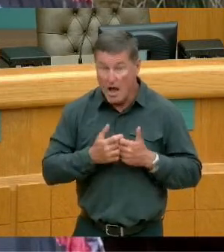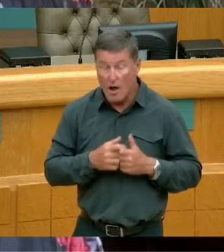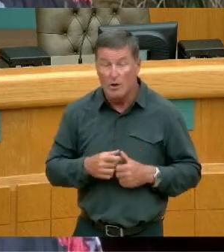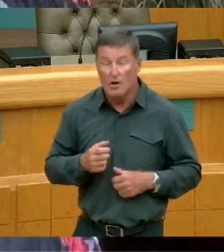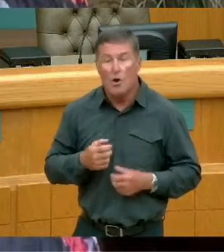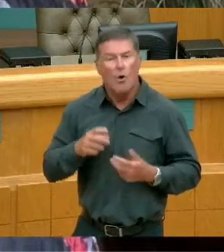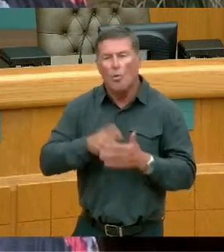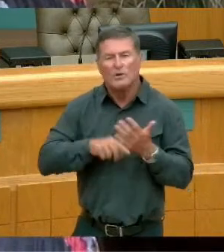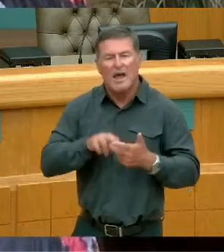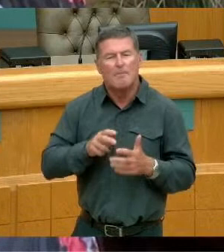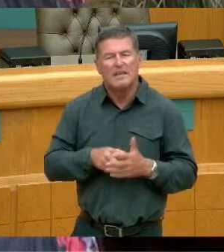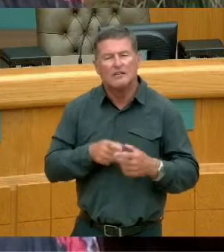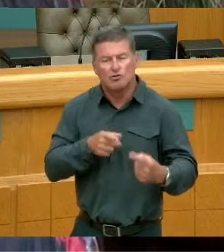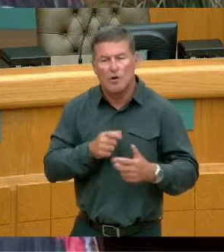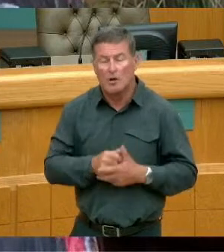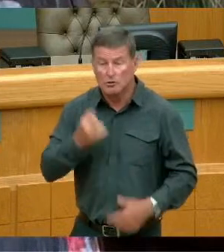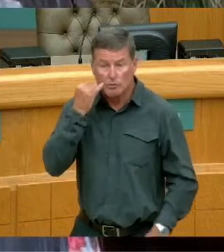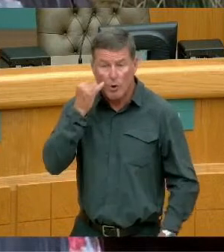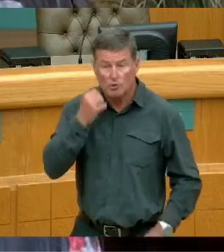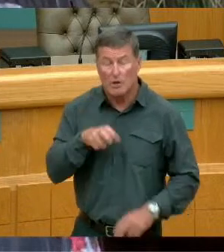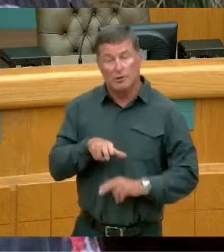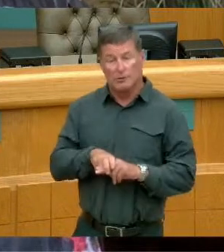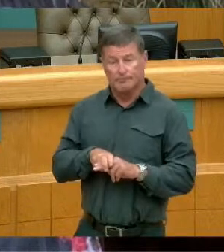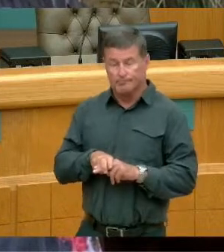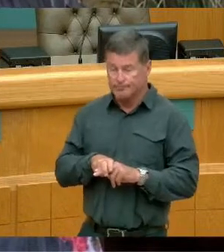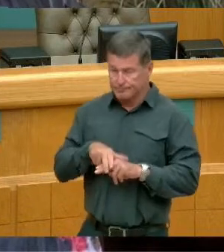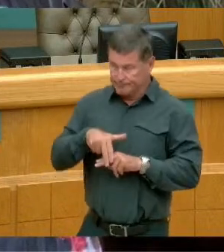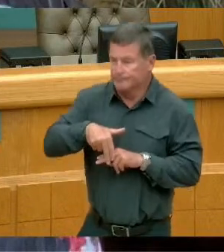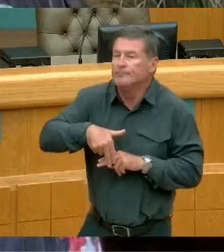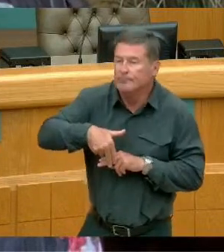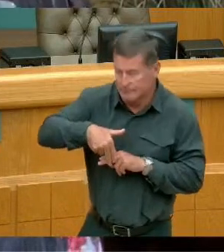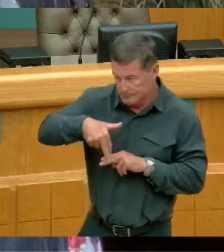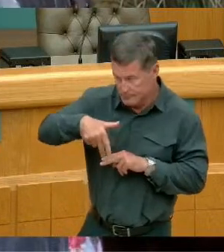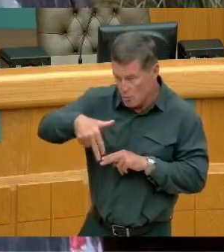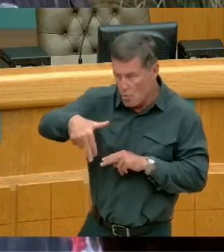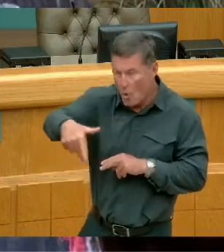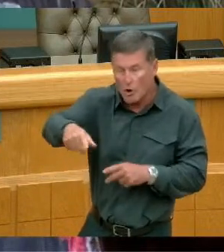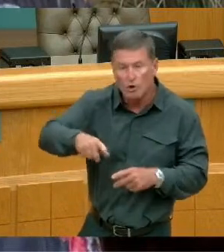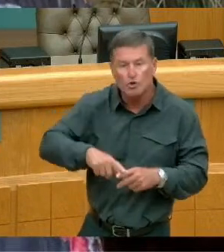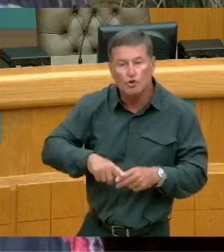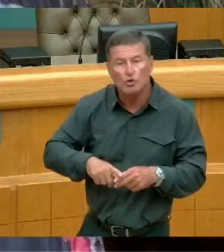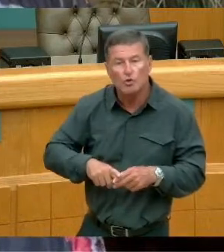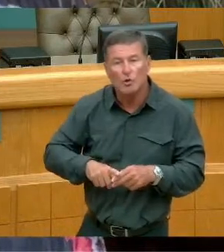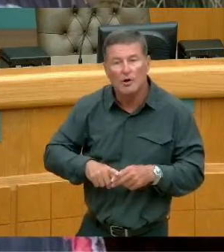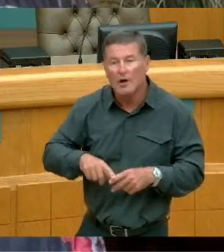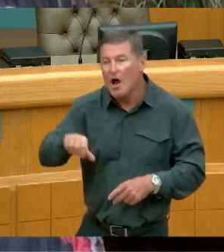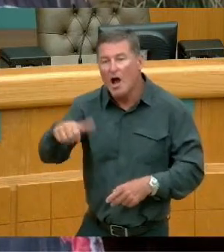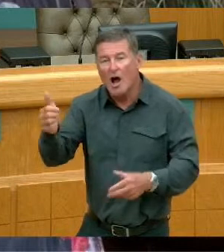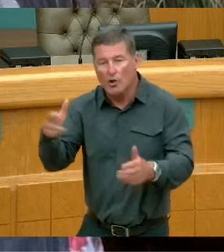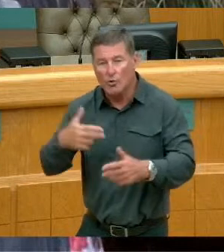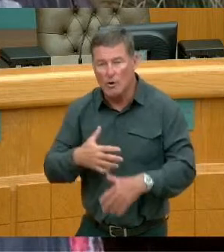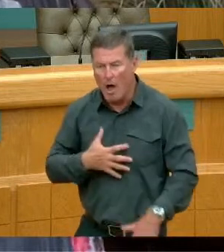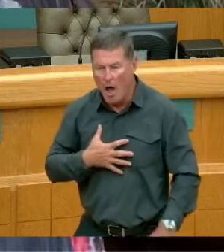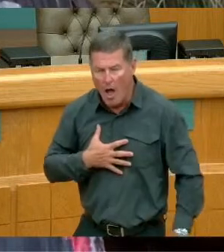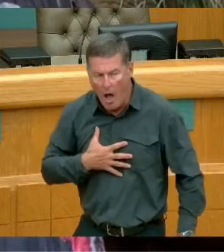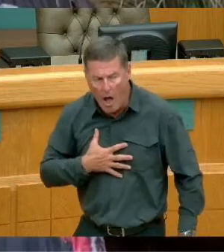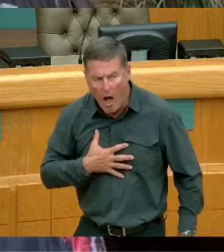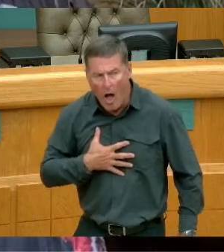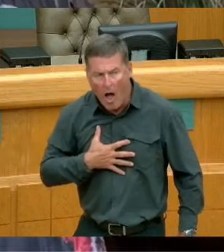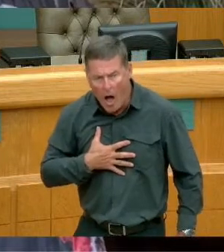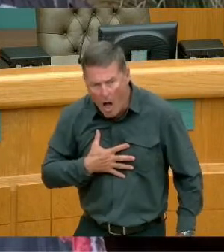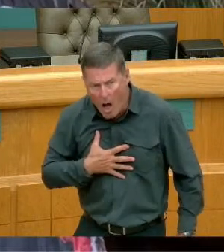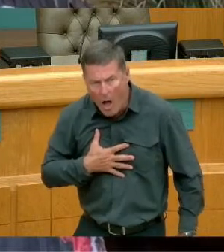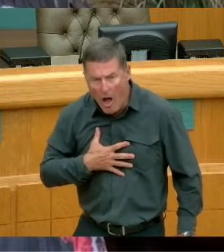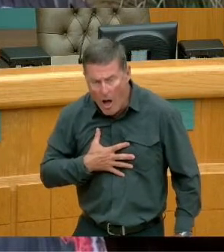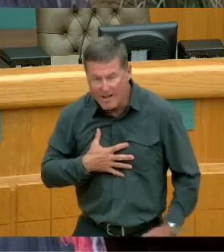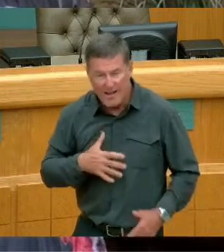sofa and you're trying to get to the kitchen and you really can't breathe. You just feel like you